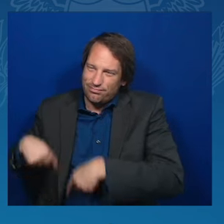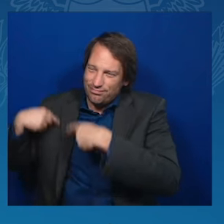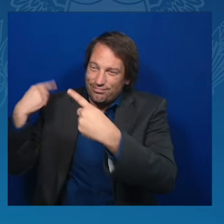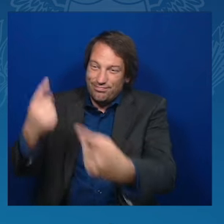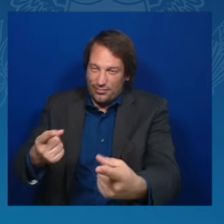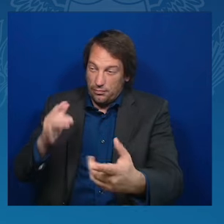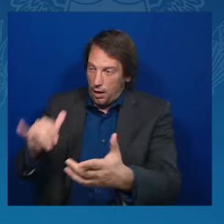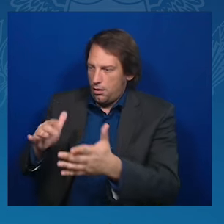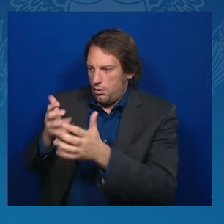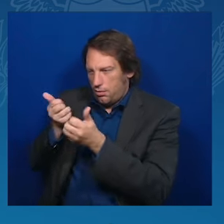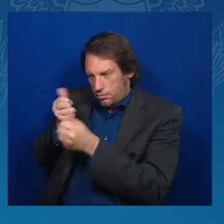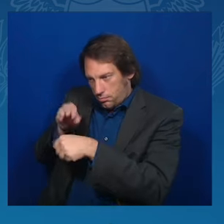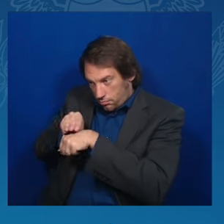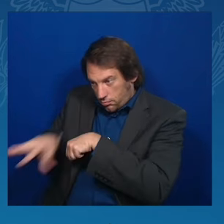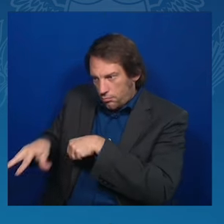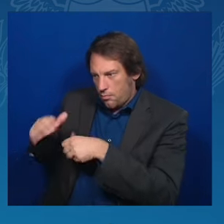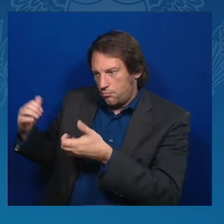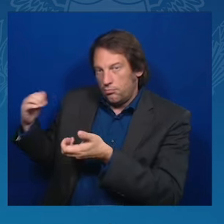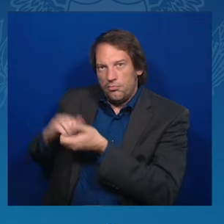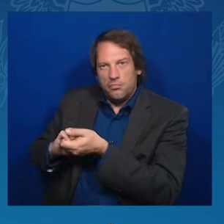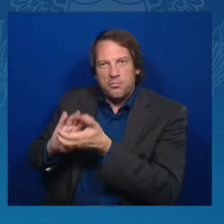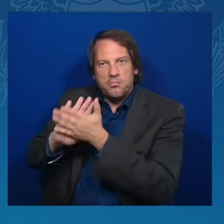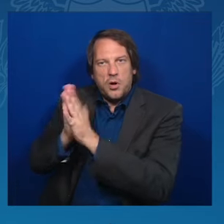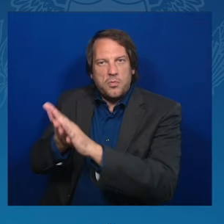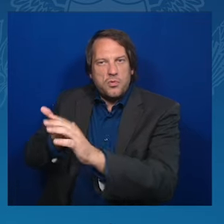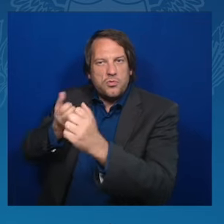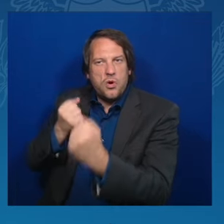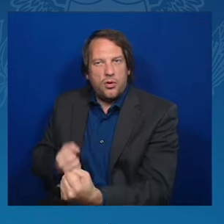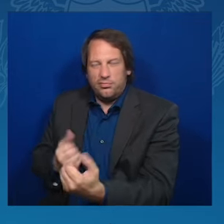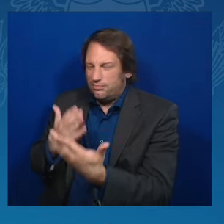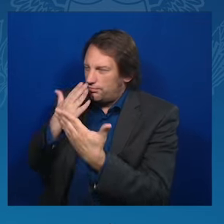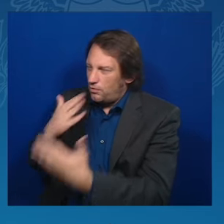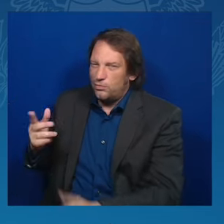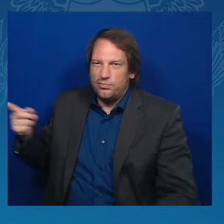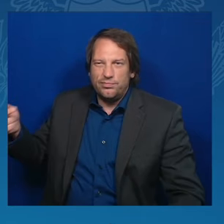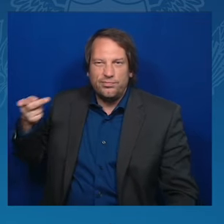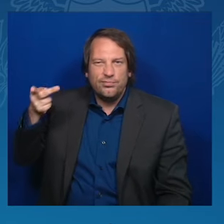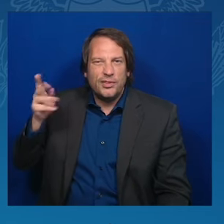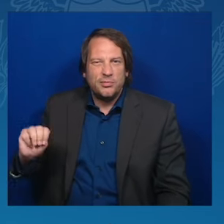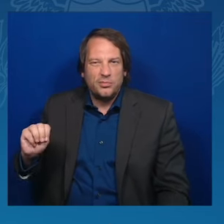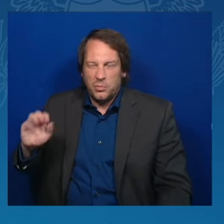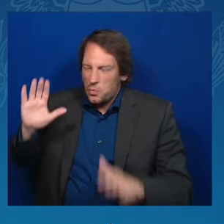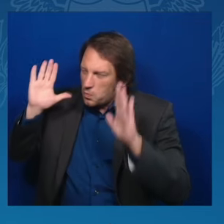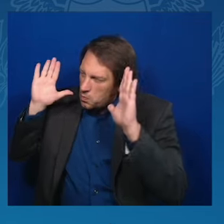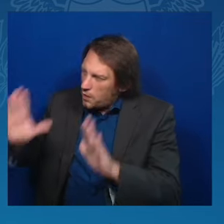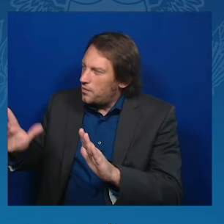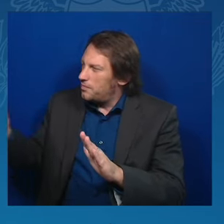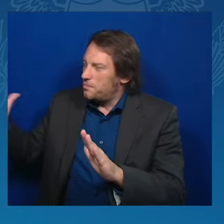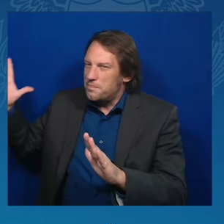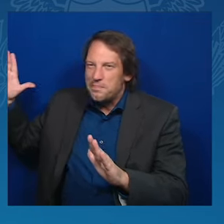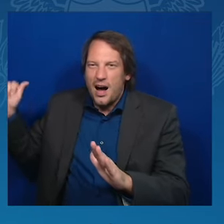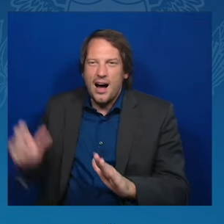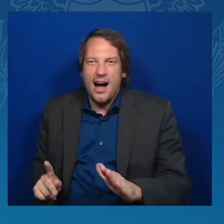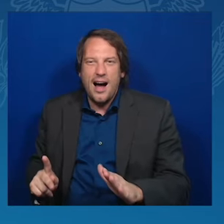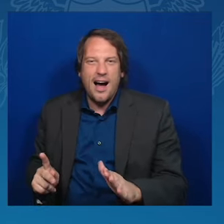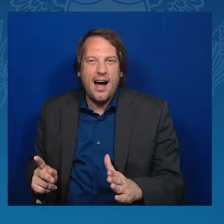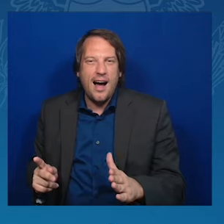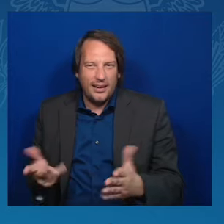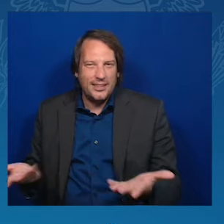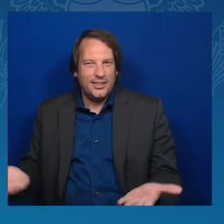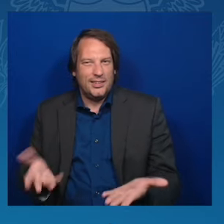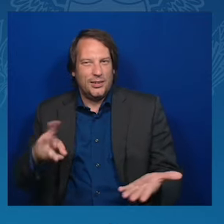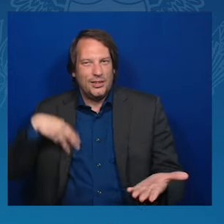it is wonderful to welcome you back to Washington, D.C. As President of the United States Senate, I also had the great